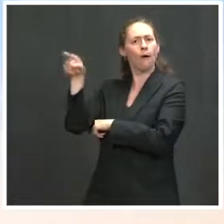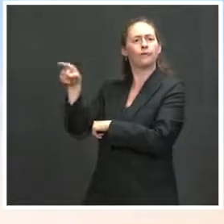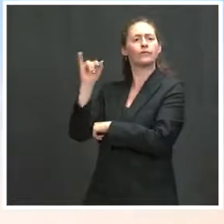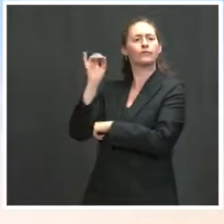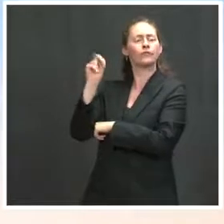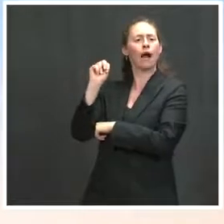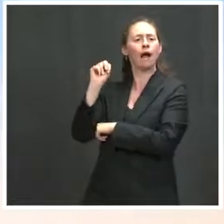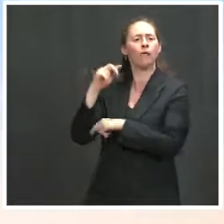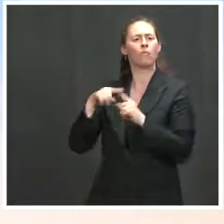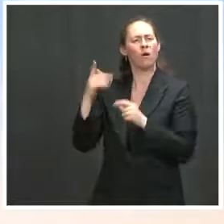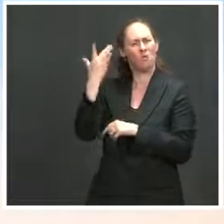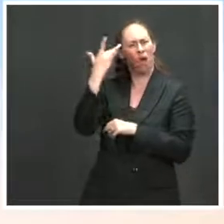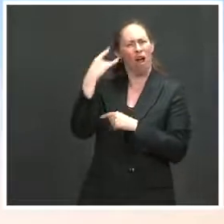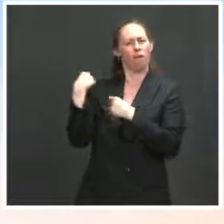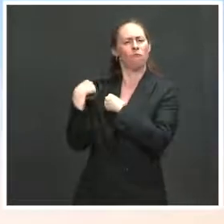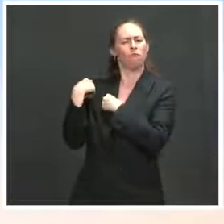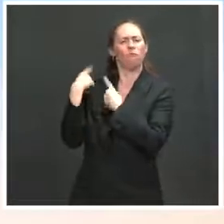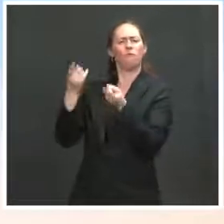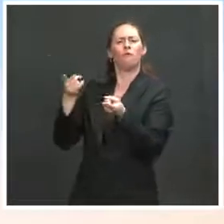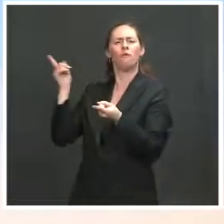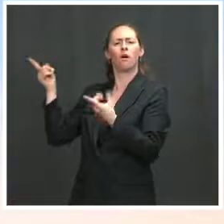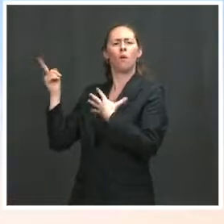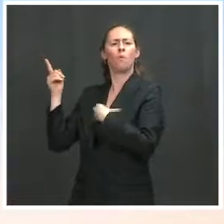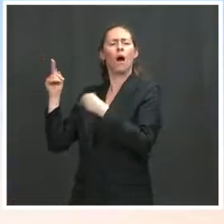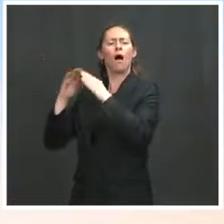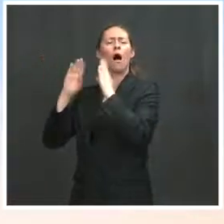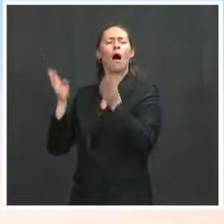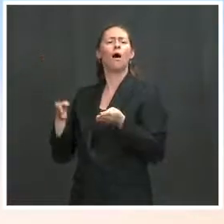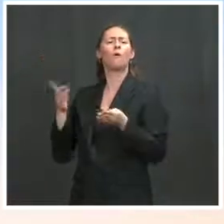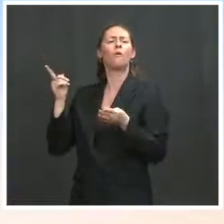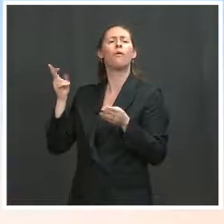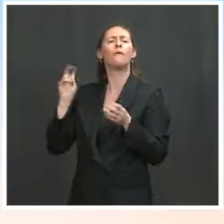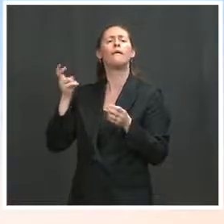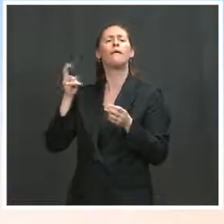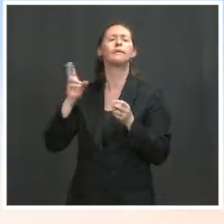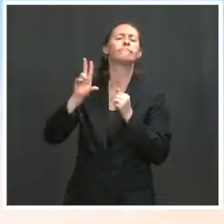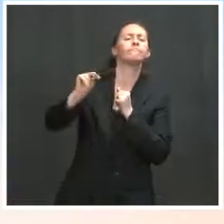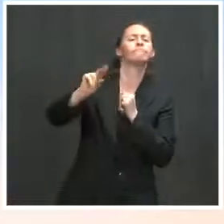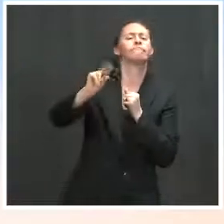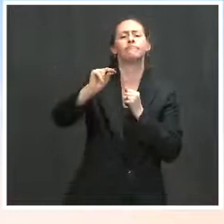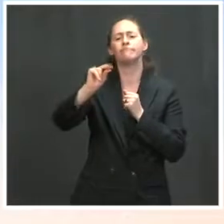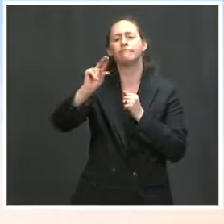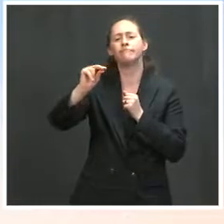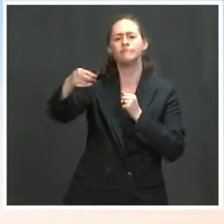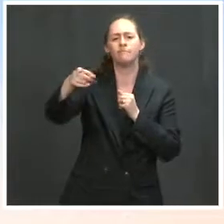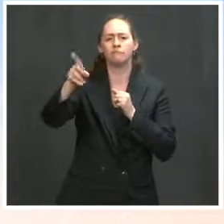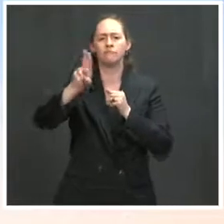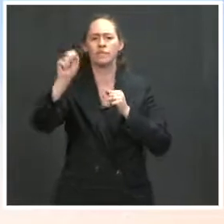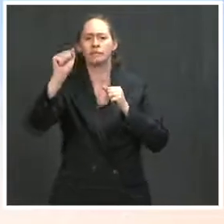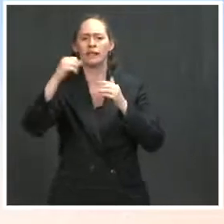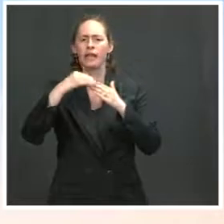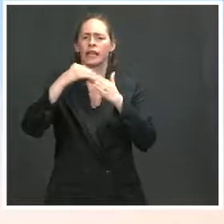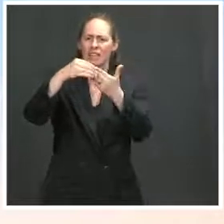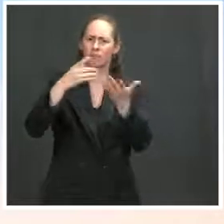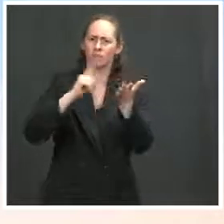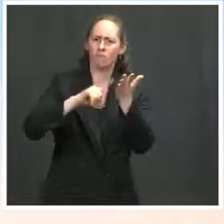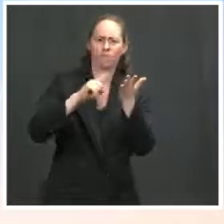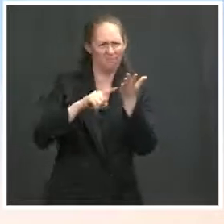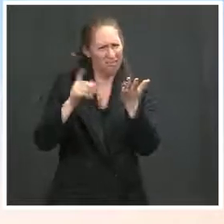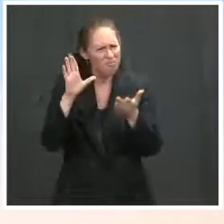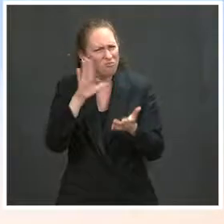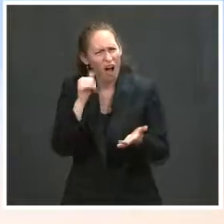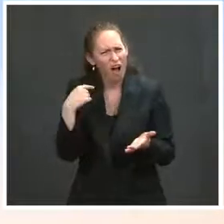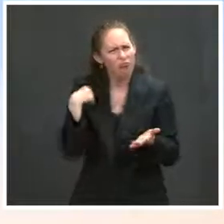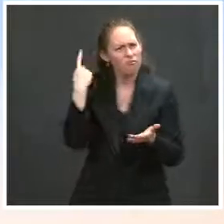of an independent, a U.S.-led investigation if the president was already interested in that